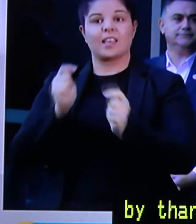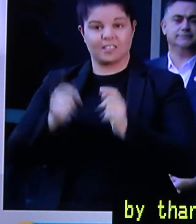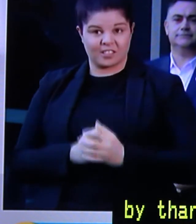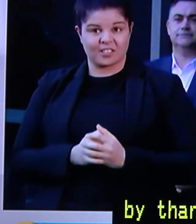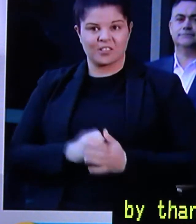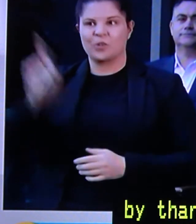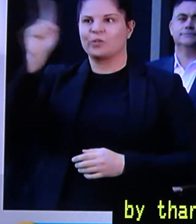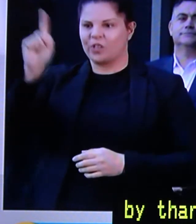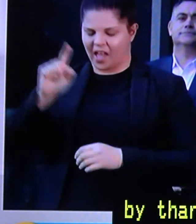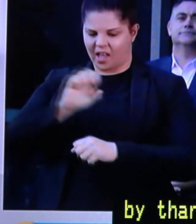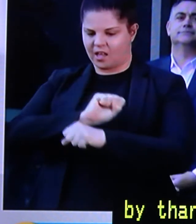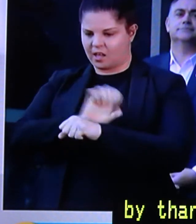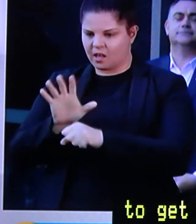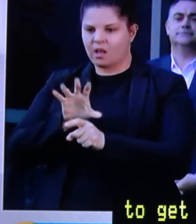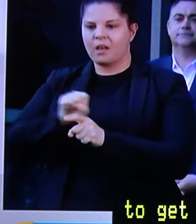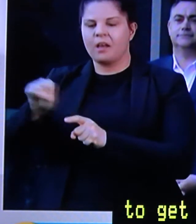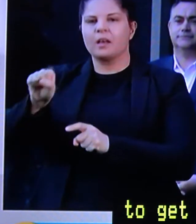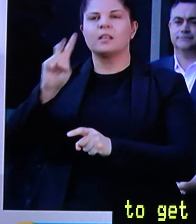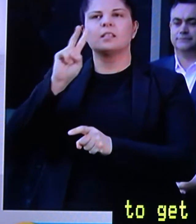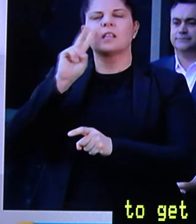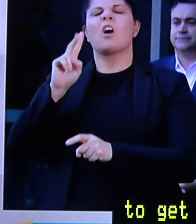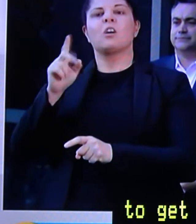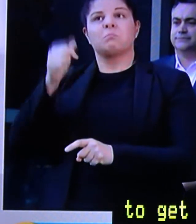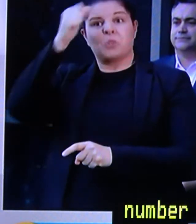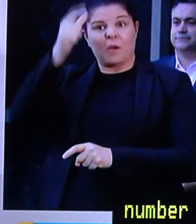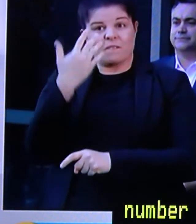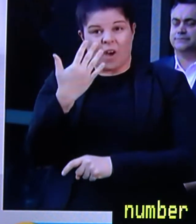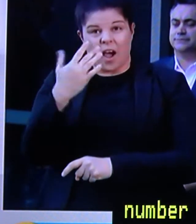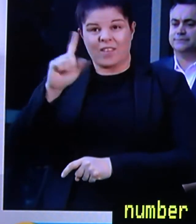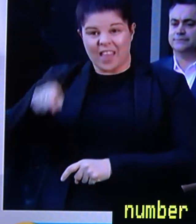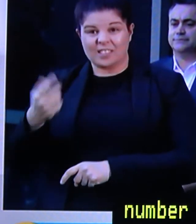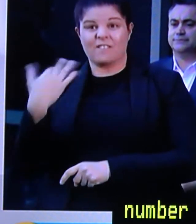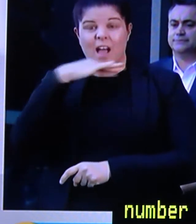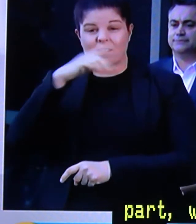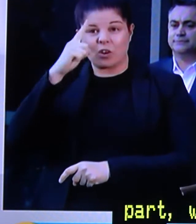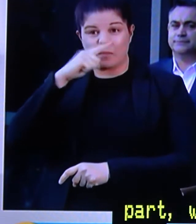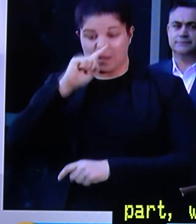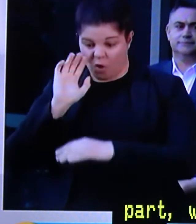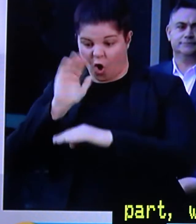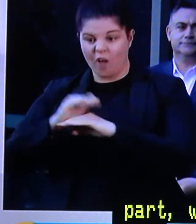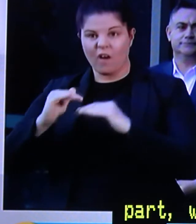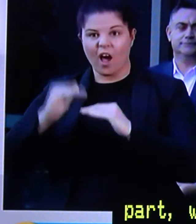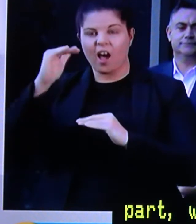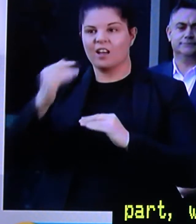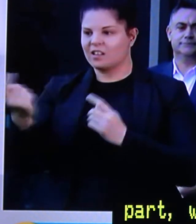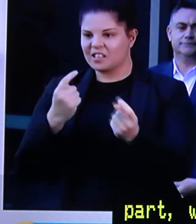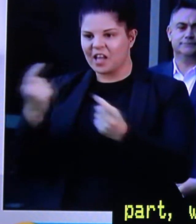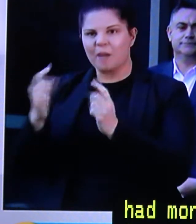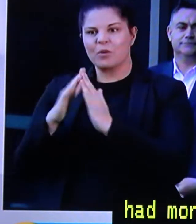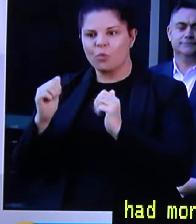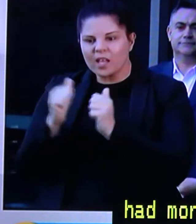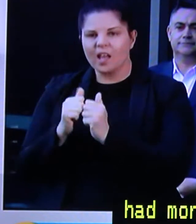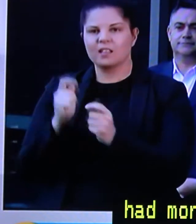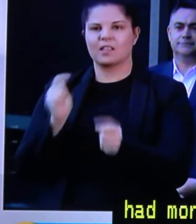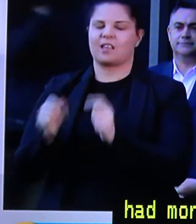in large part what happened on Saturday, and we had more than 5,500 people come forward and get tested, which is excellent for a weekend.